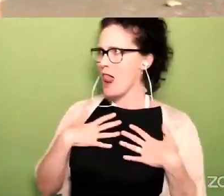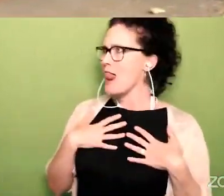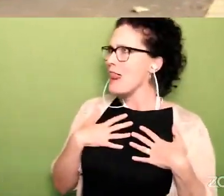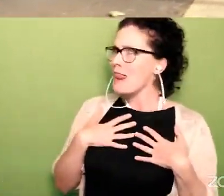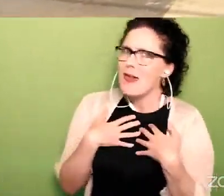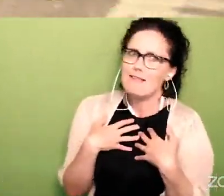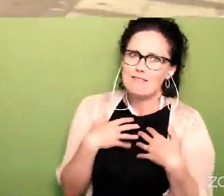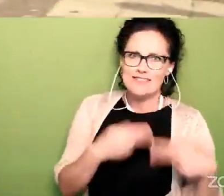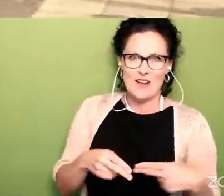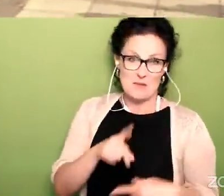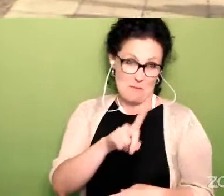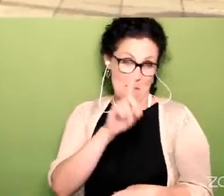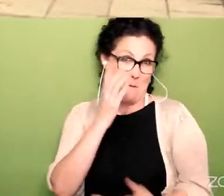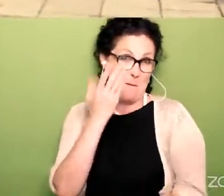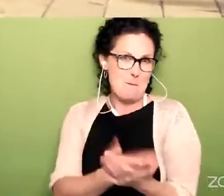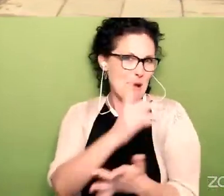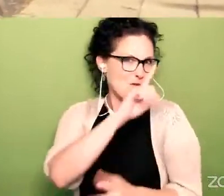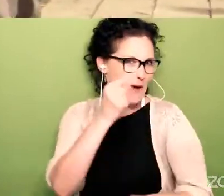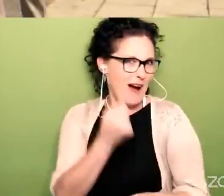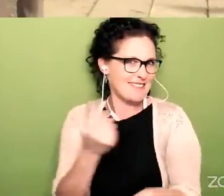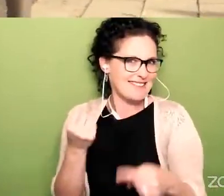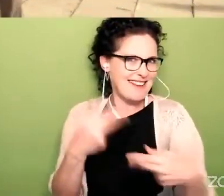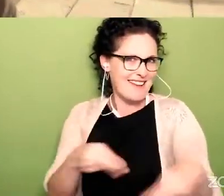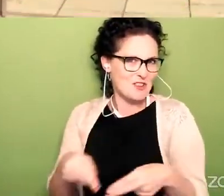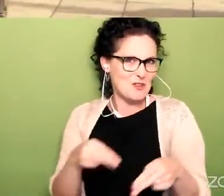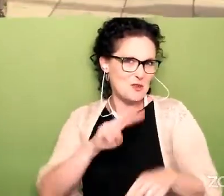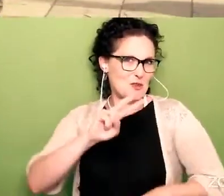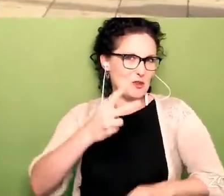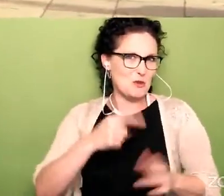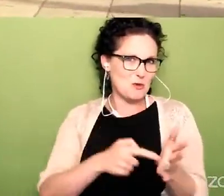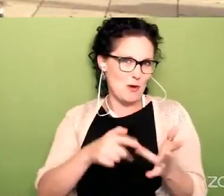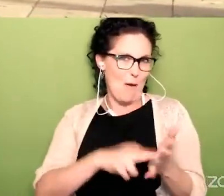Okay. So it's real easy, all right? Just follow me.